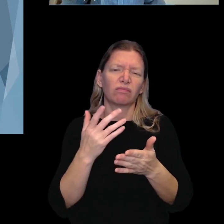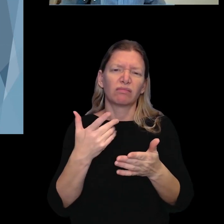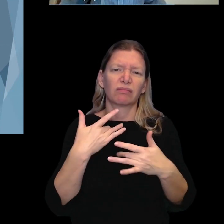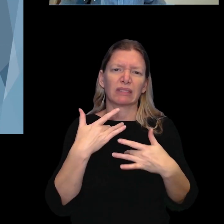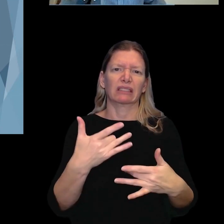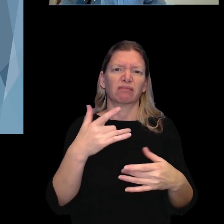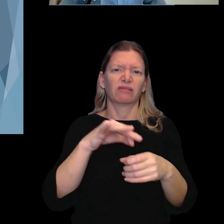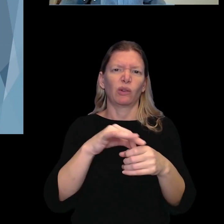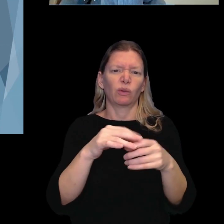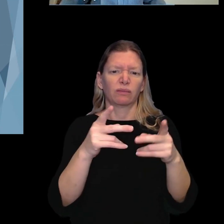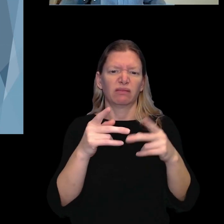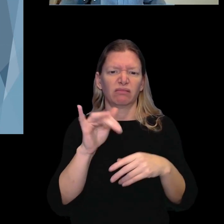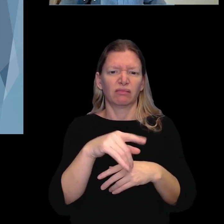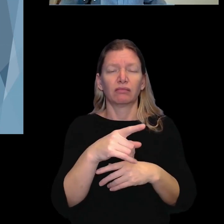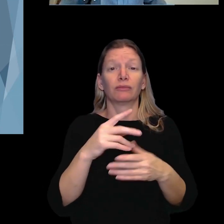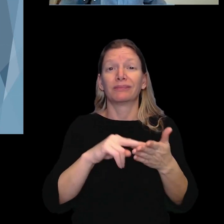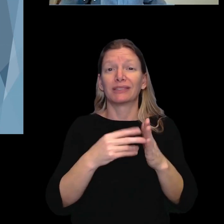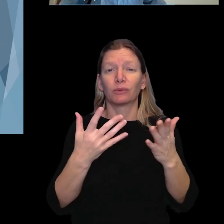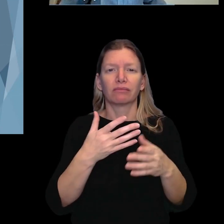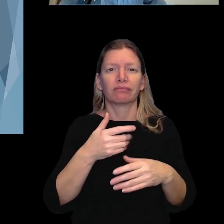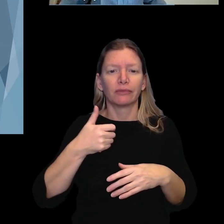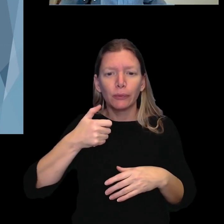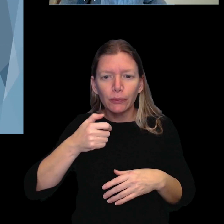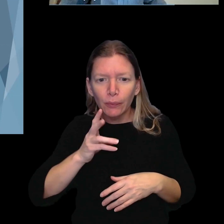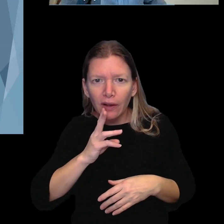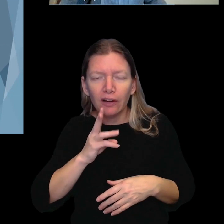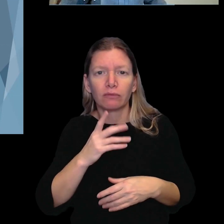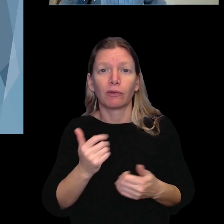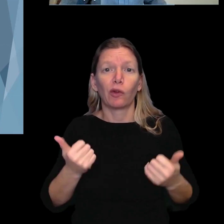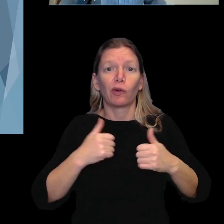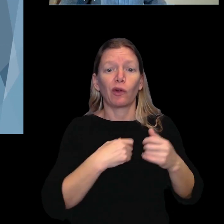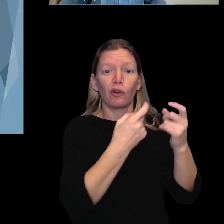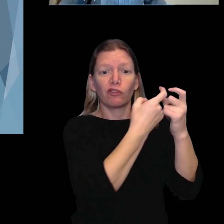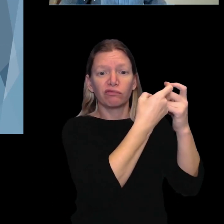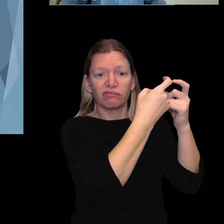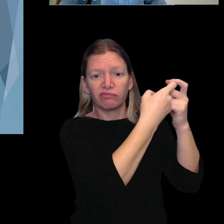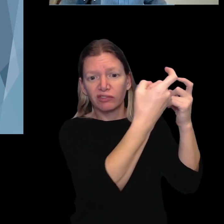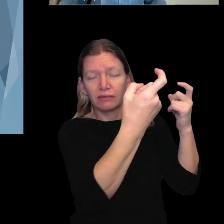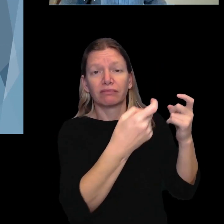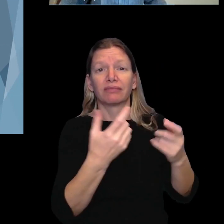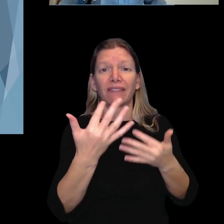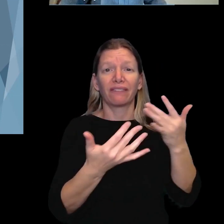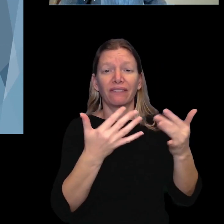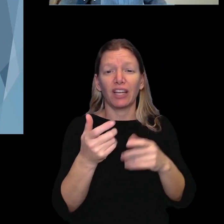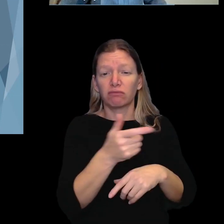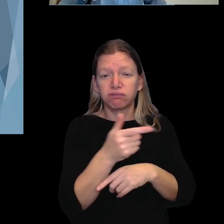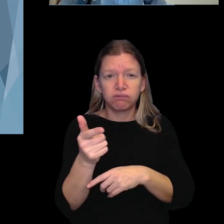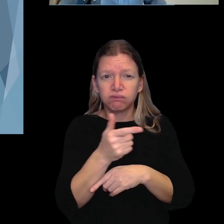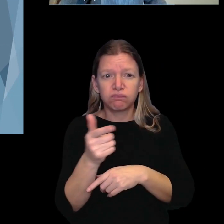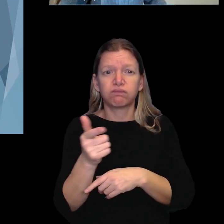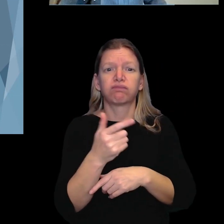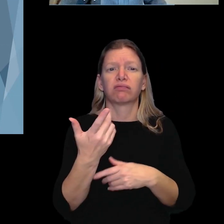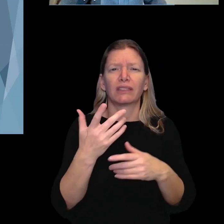lot of schools are used as polling locations. So there might be drinking fountains, things like coat racks, fire extinguishers,